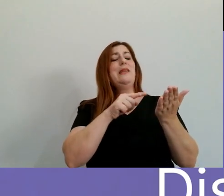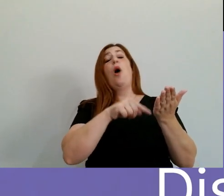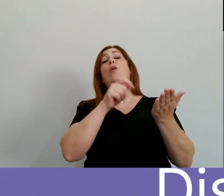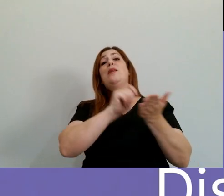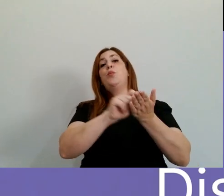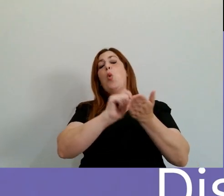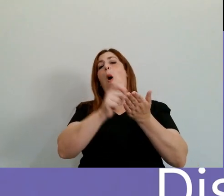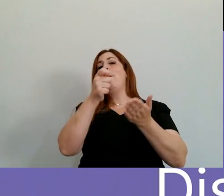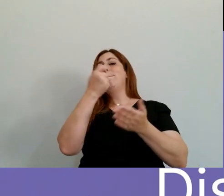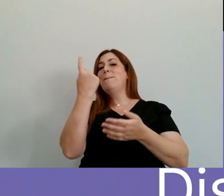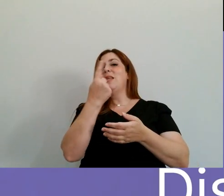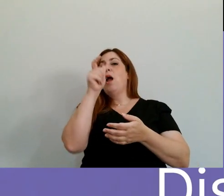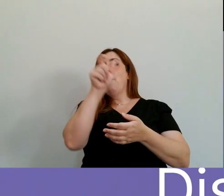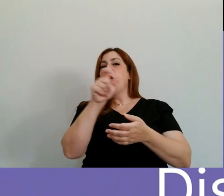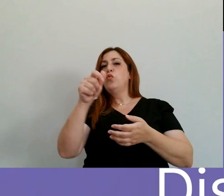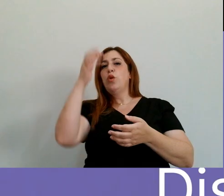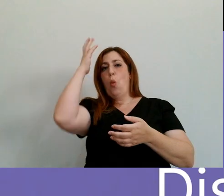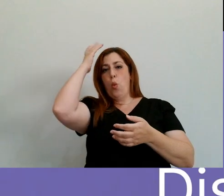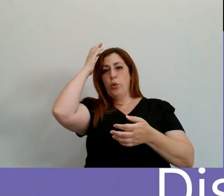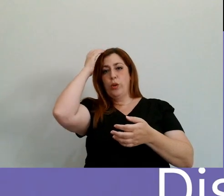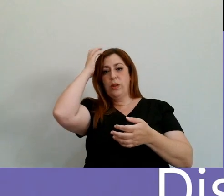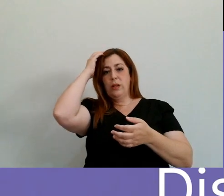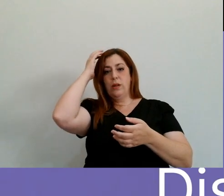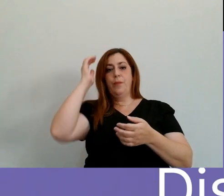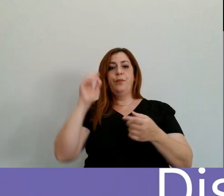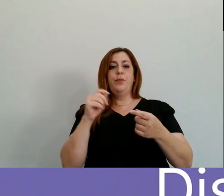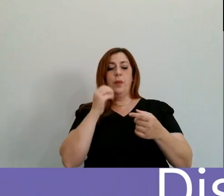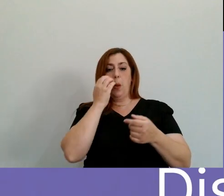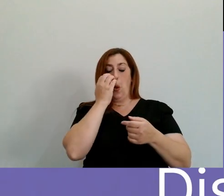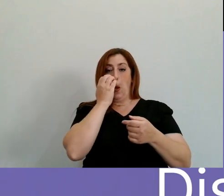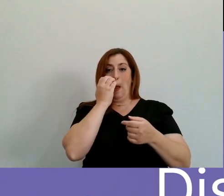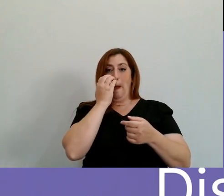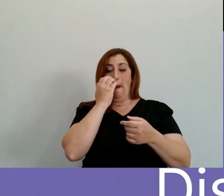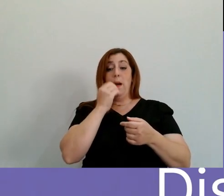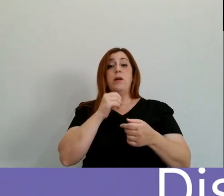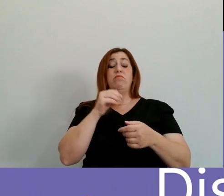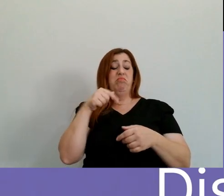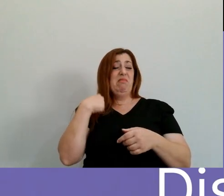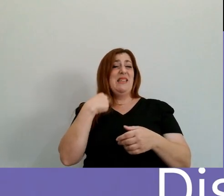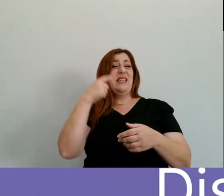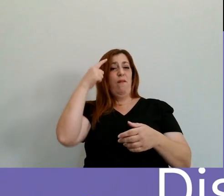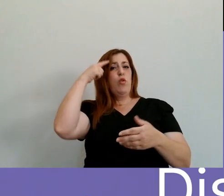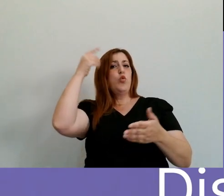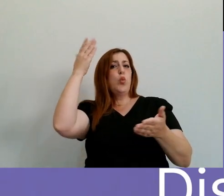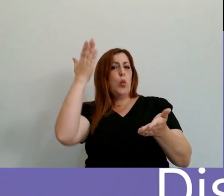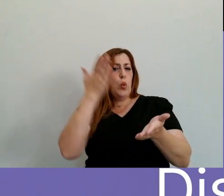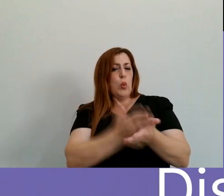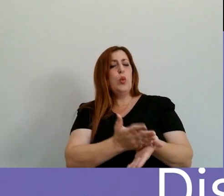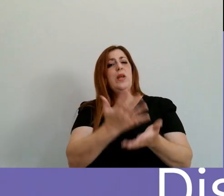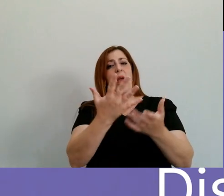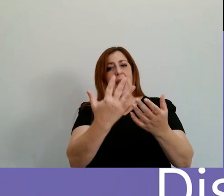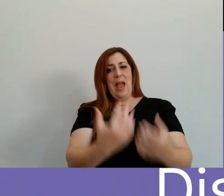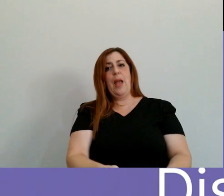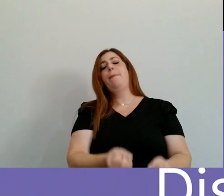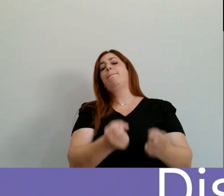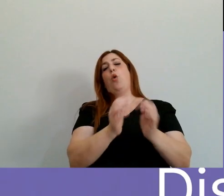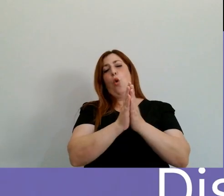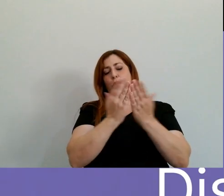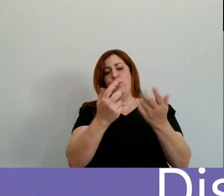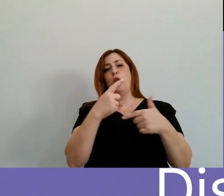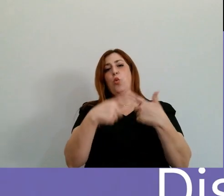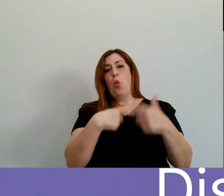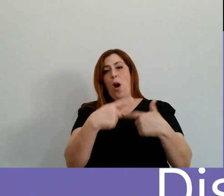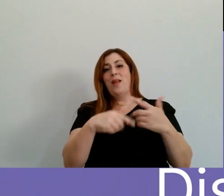autistic people. I'm pretty sure that I have encountered books on parenting